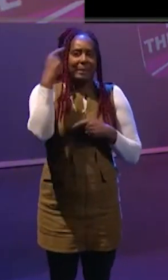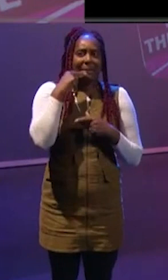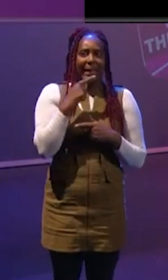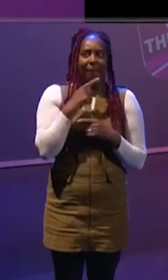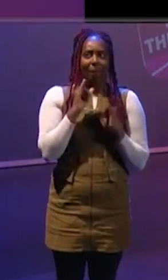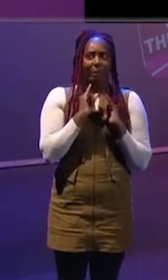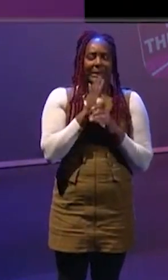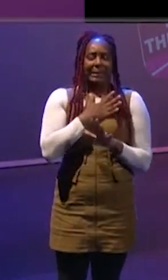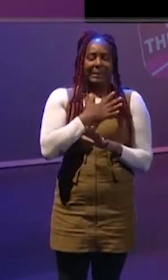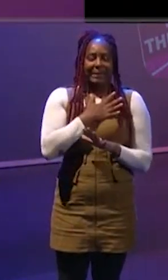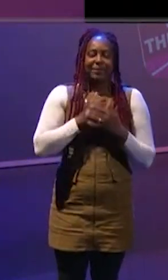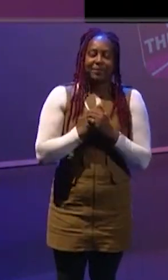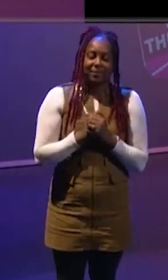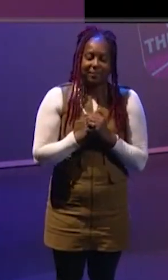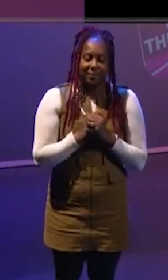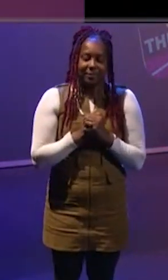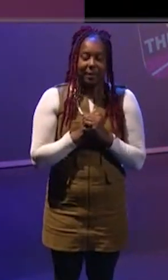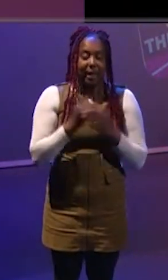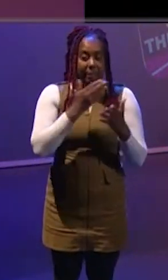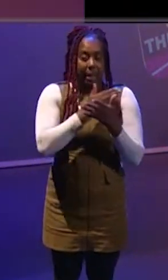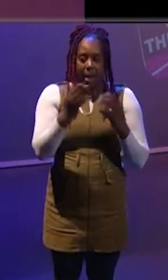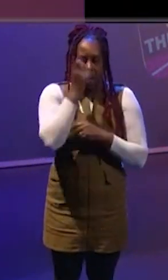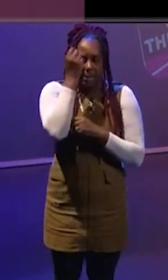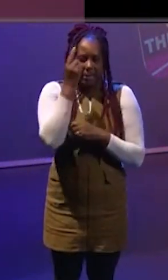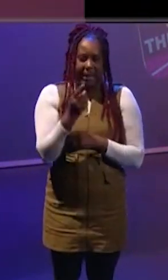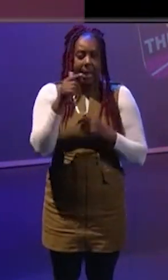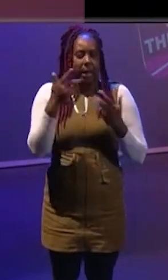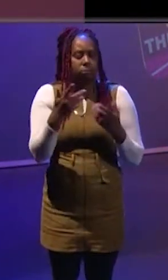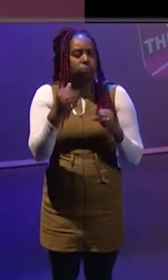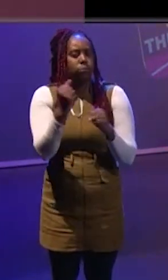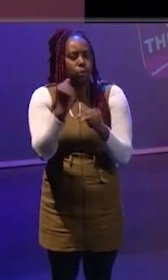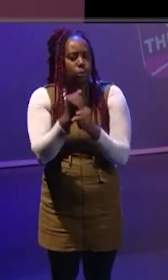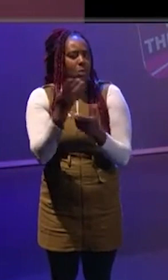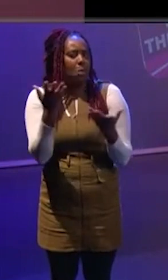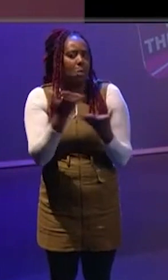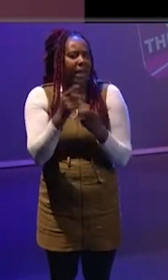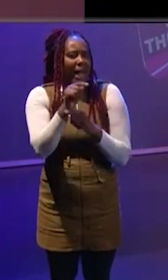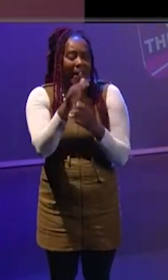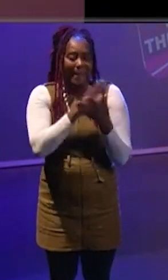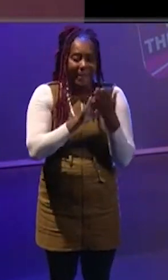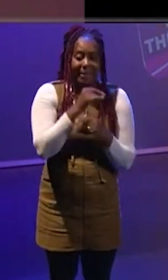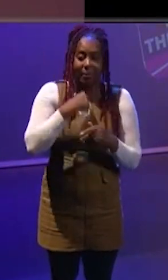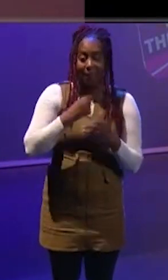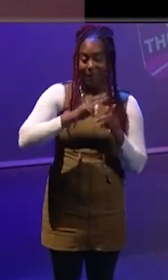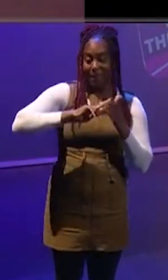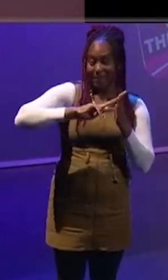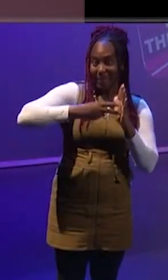hope not. But I have quite a clear idea of where I want to be as a producer, and I try and plan projects along that